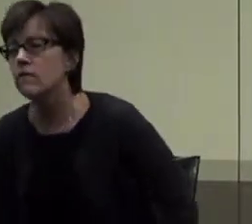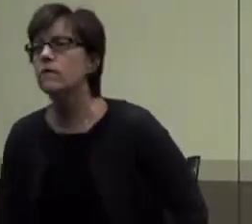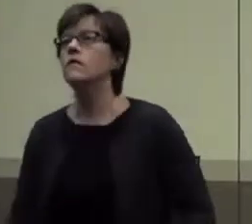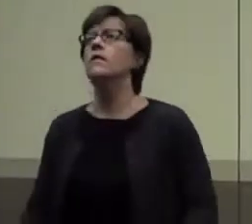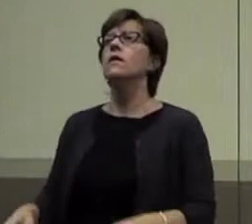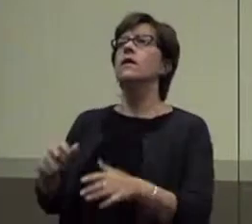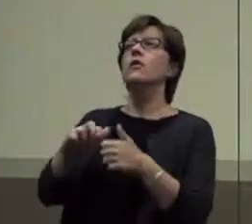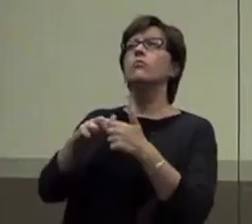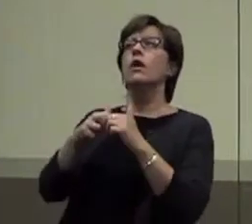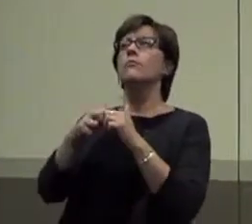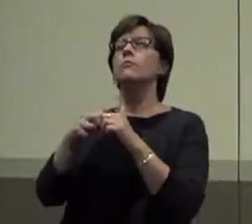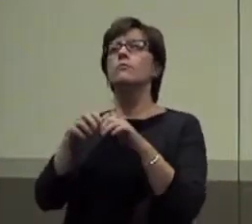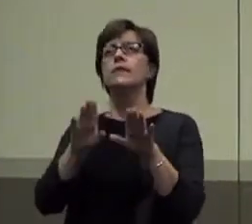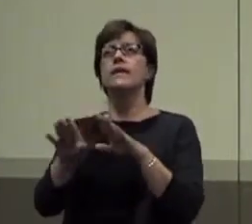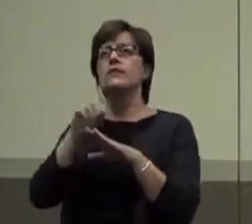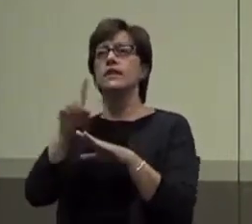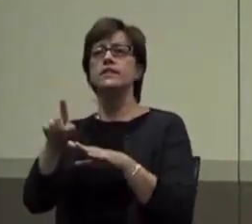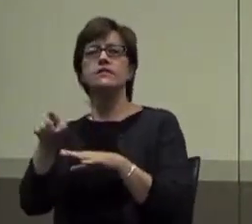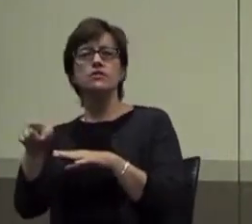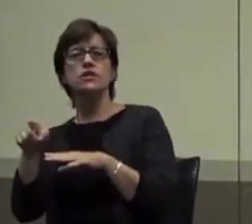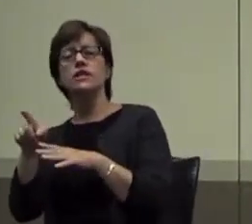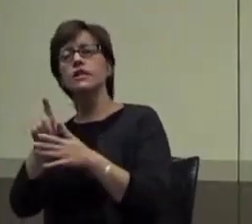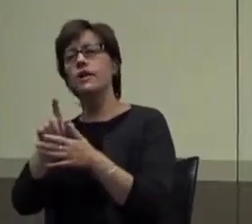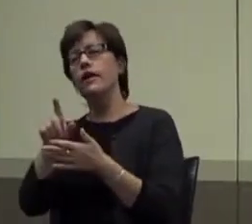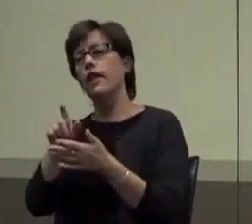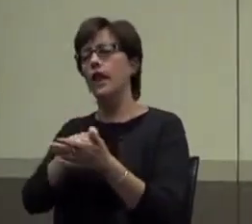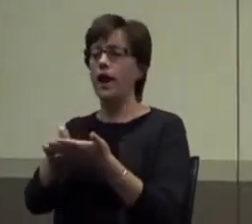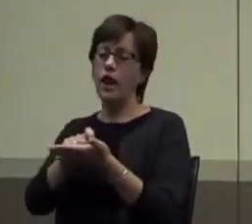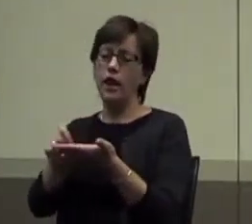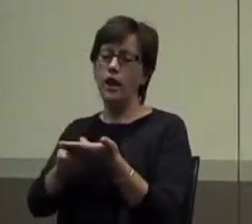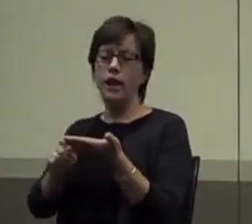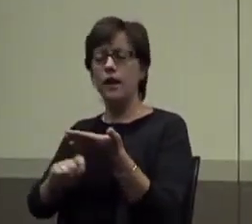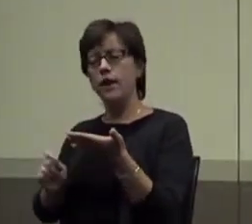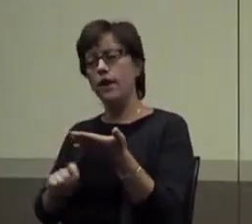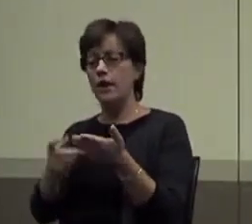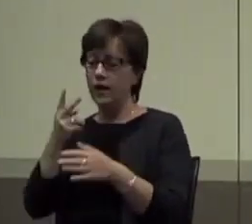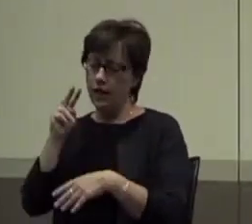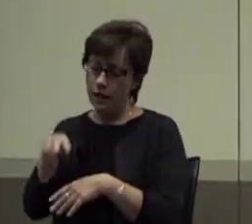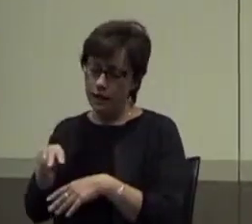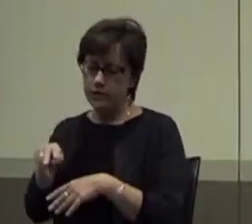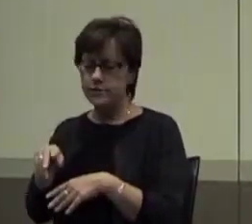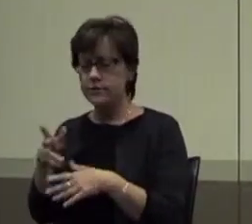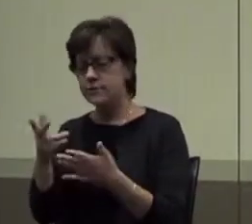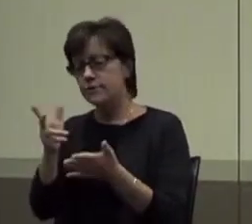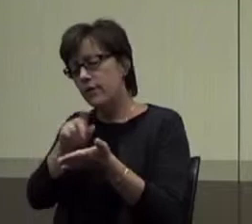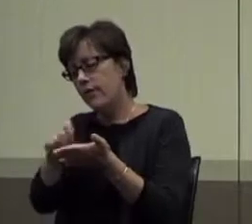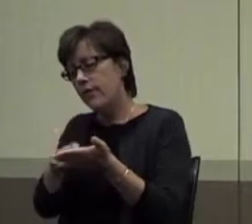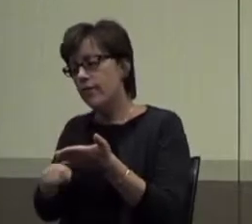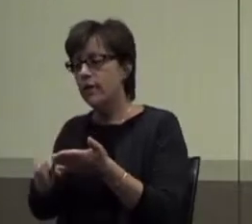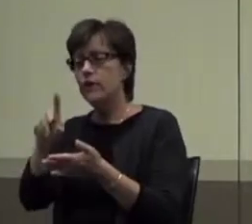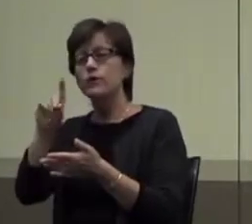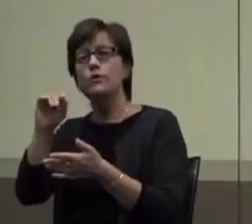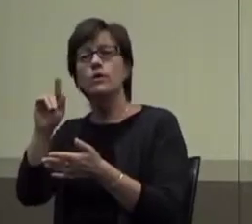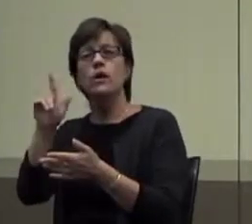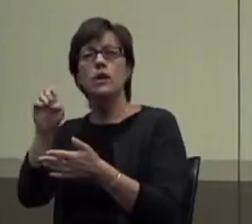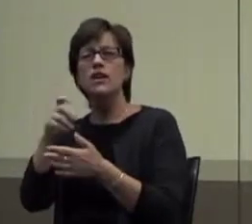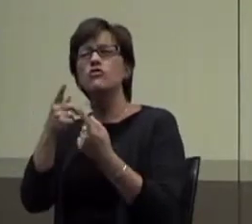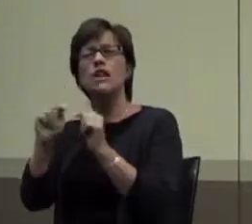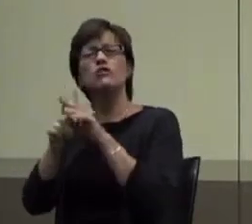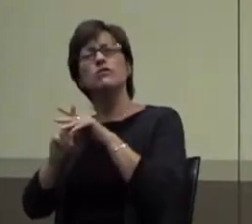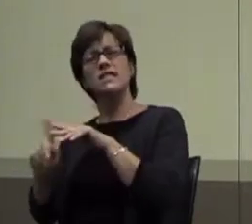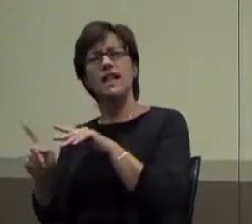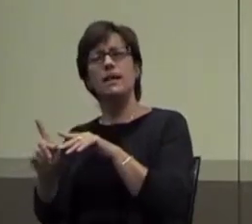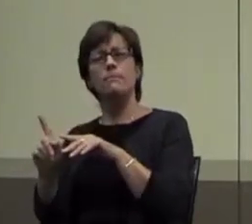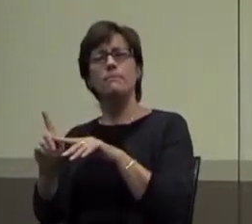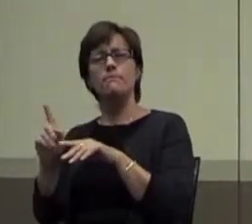refuses, doodles, throws books on the paper, or put books on the ground, and she's trying to escape the